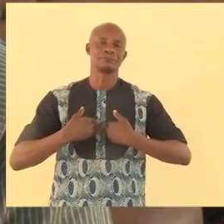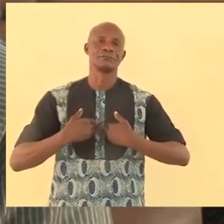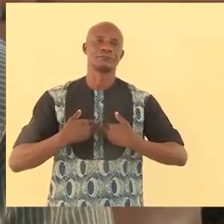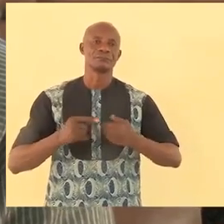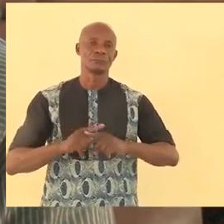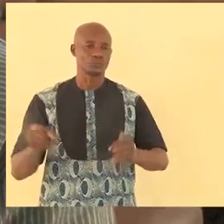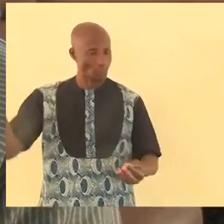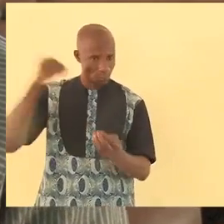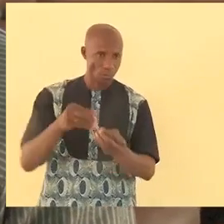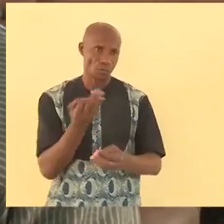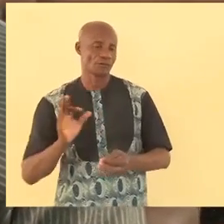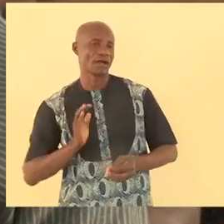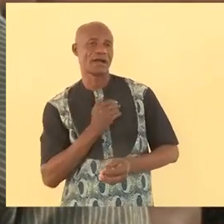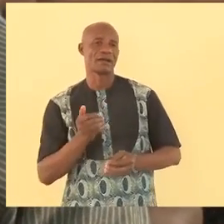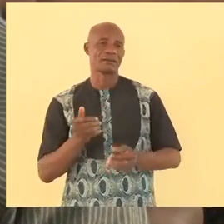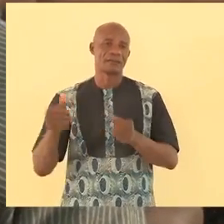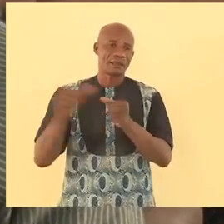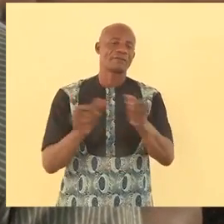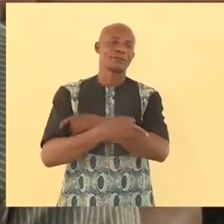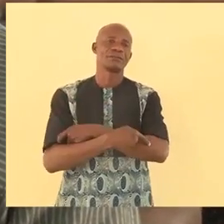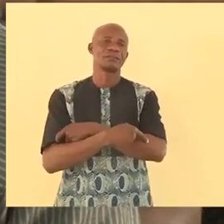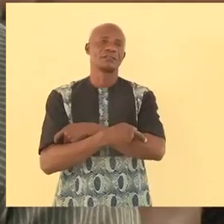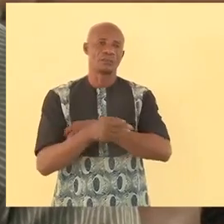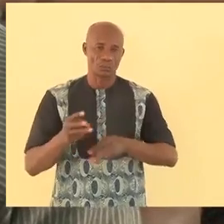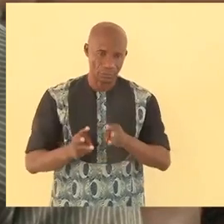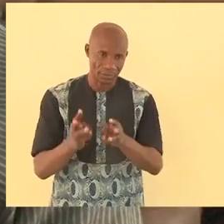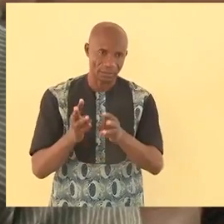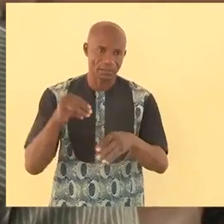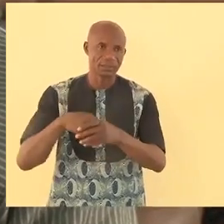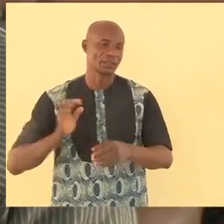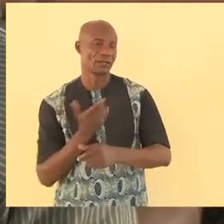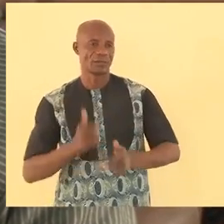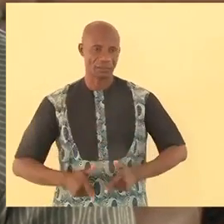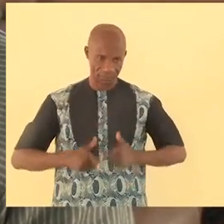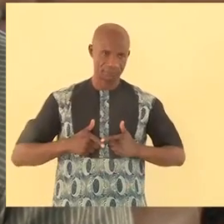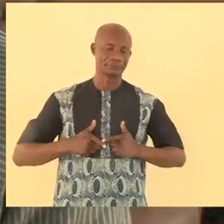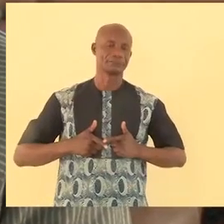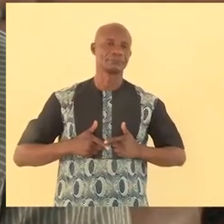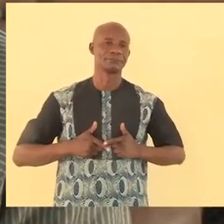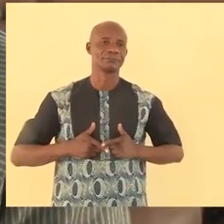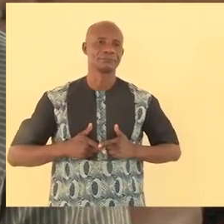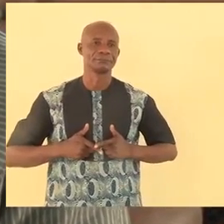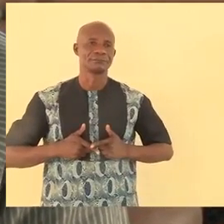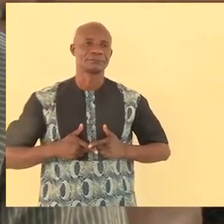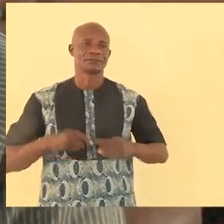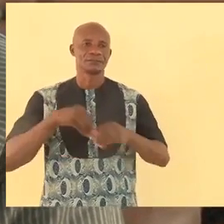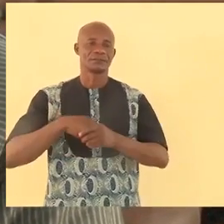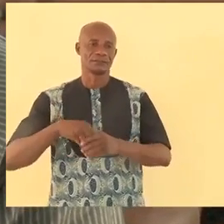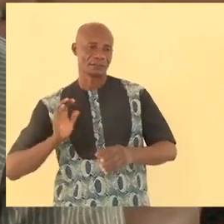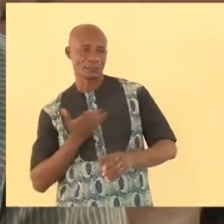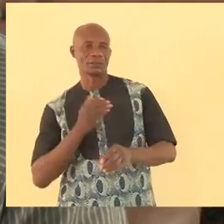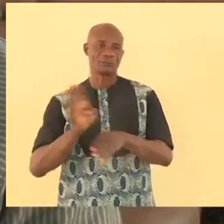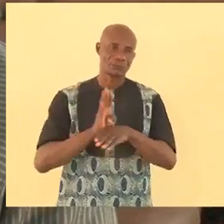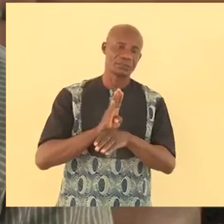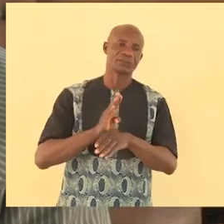nearest future, but it's more about our daily conduct in our life, in our dealings with our brothers and